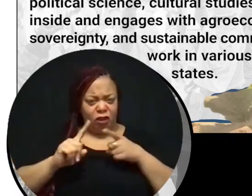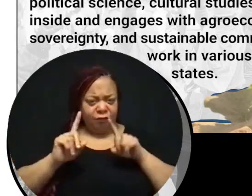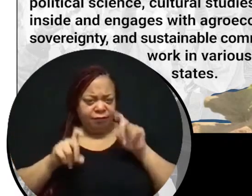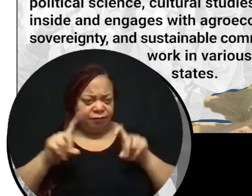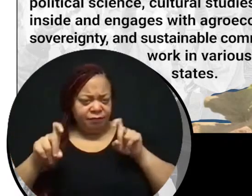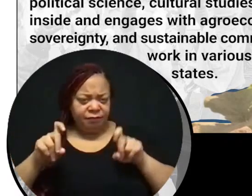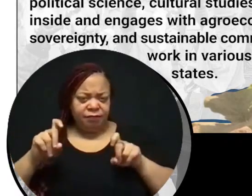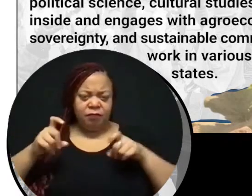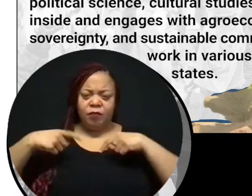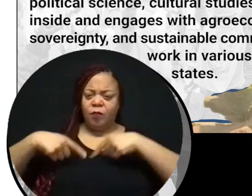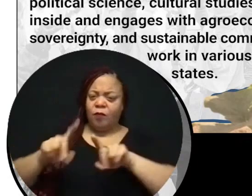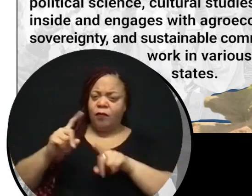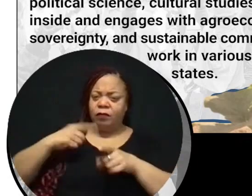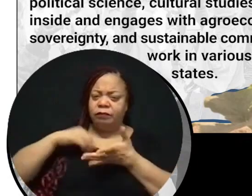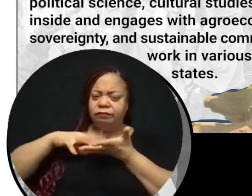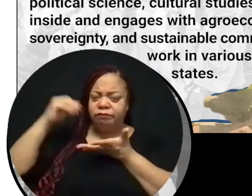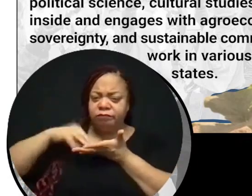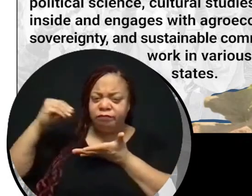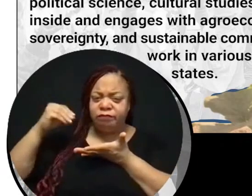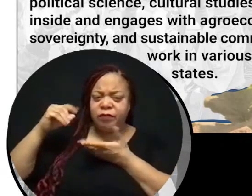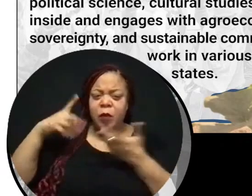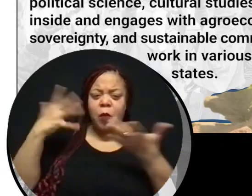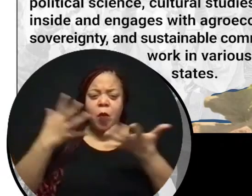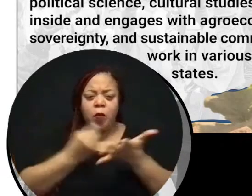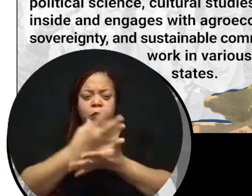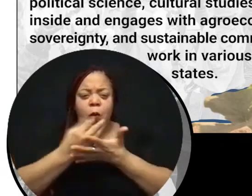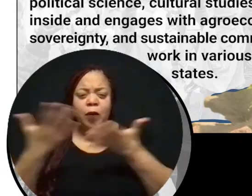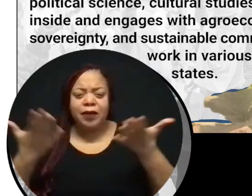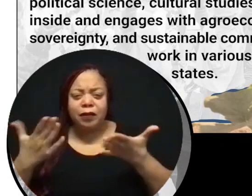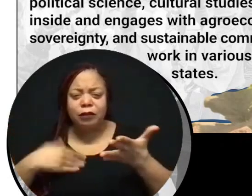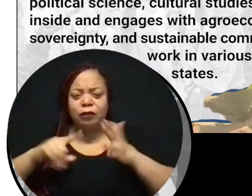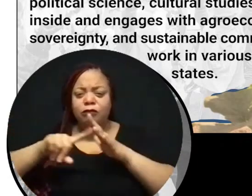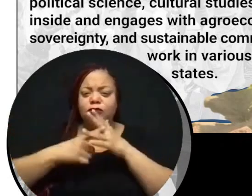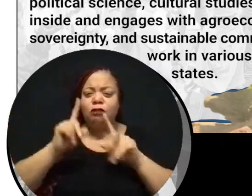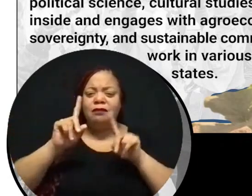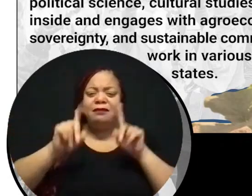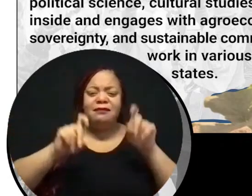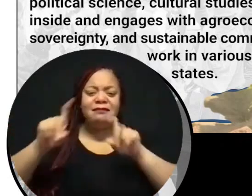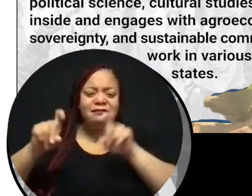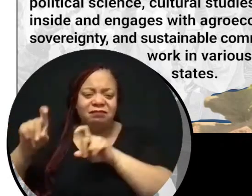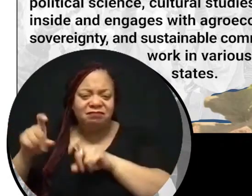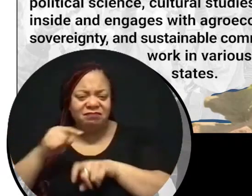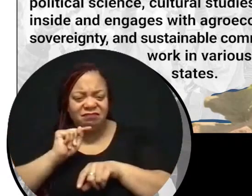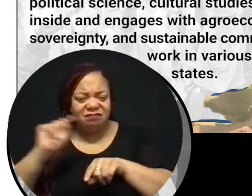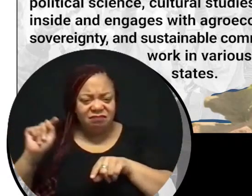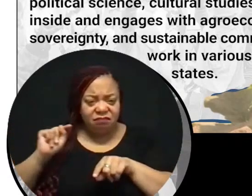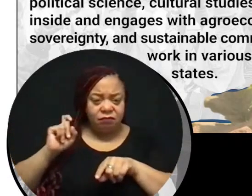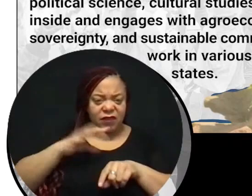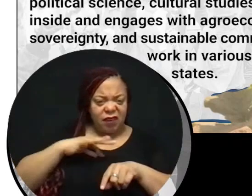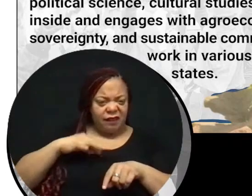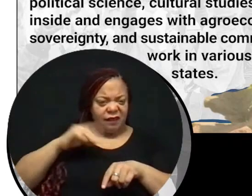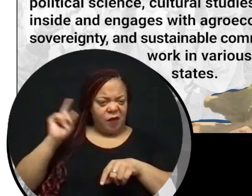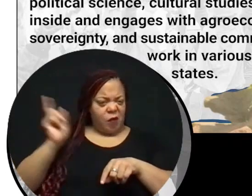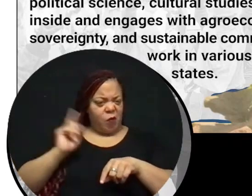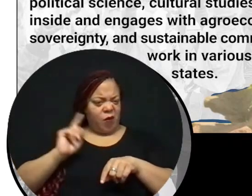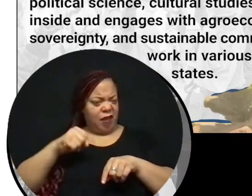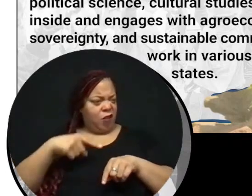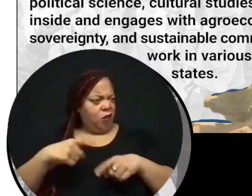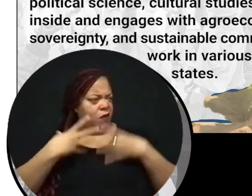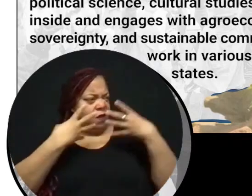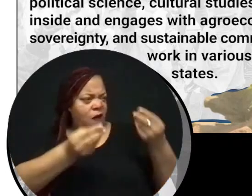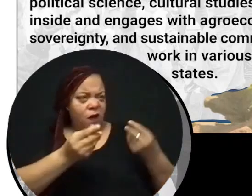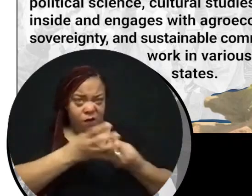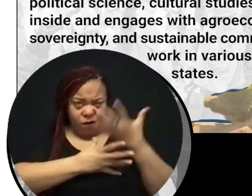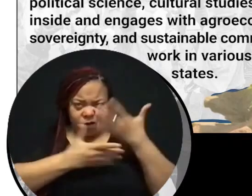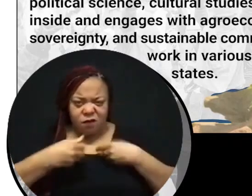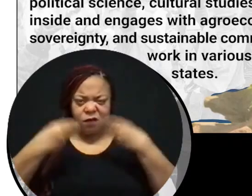prisoners? Are we, these are things that can really enhance our health. You know what I'm saying? Especially people that have underlying conditions